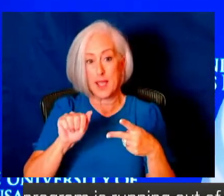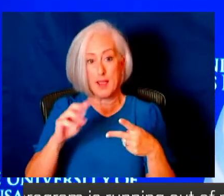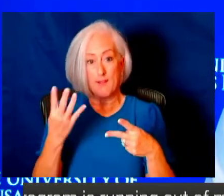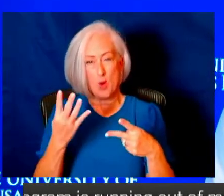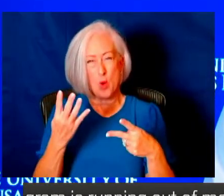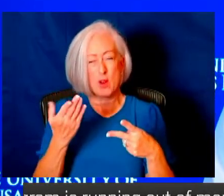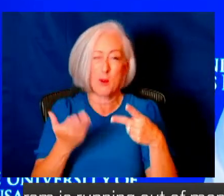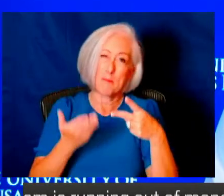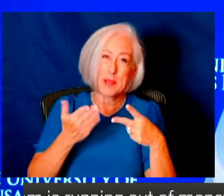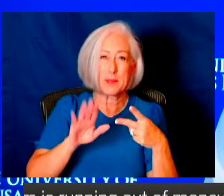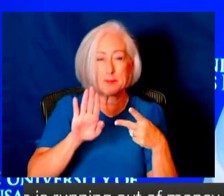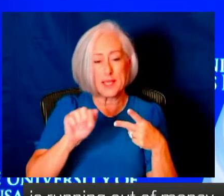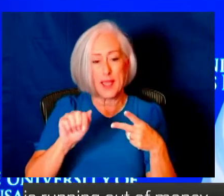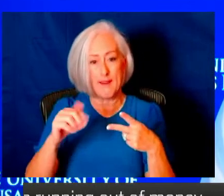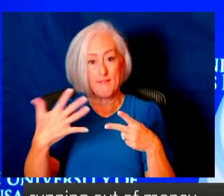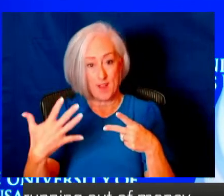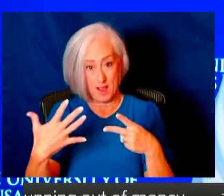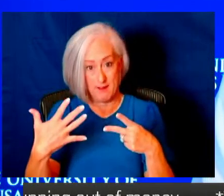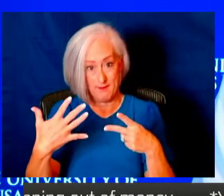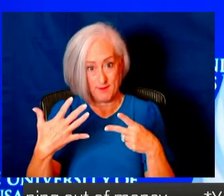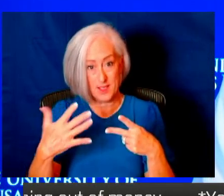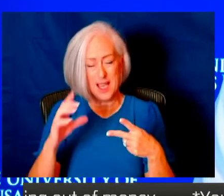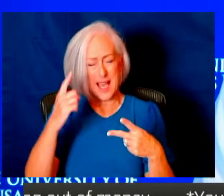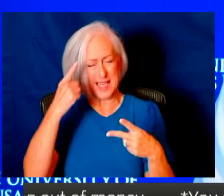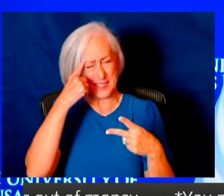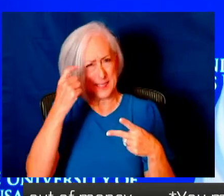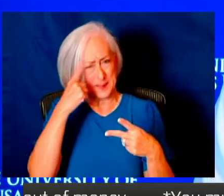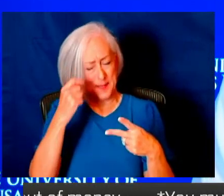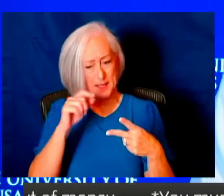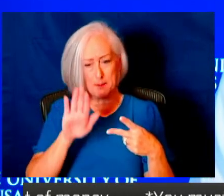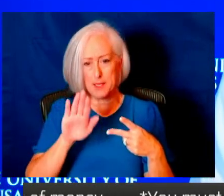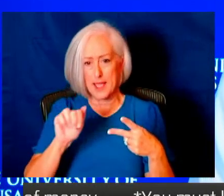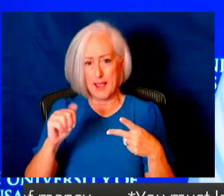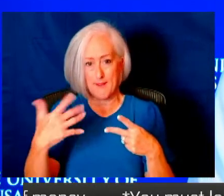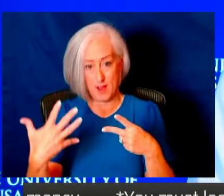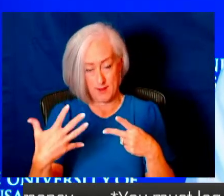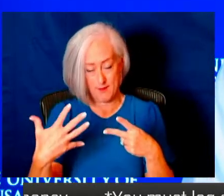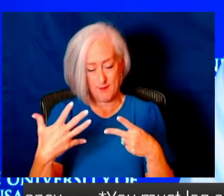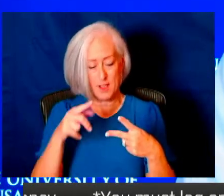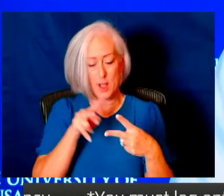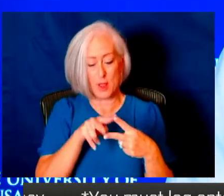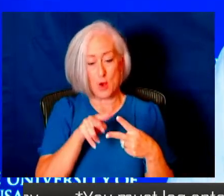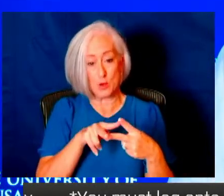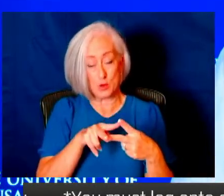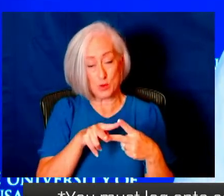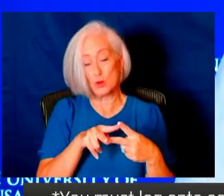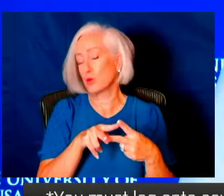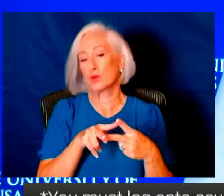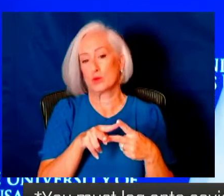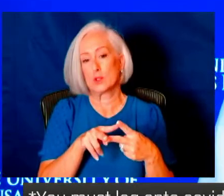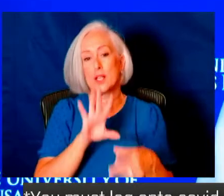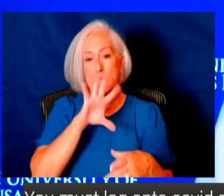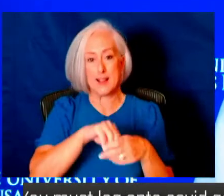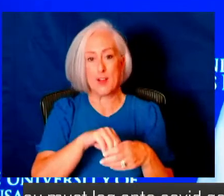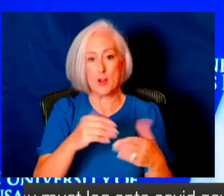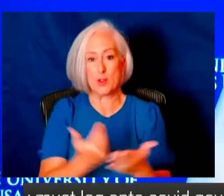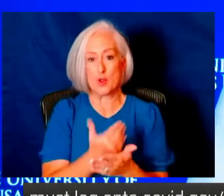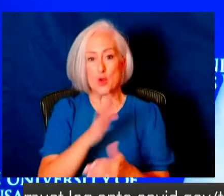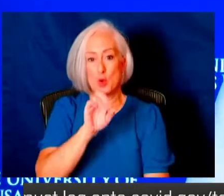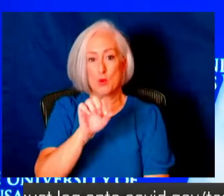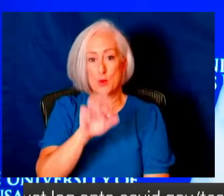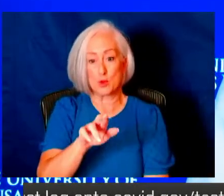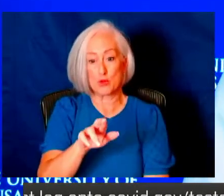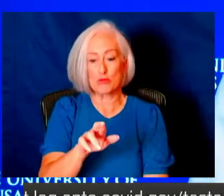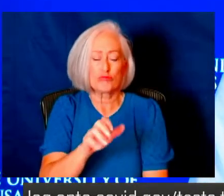think we're waiting to see, but I suspect it's a BA5, is because really it won't be harmful, and the benefit